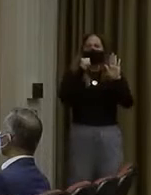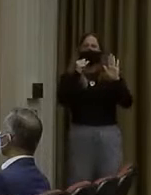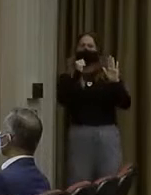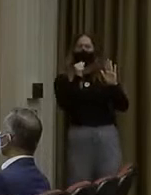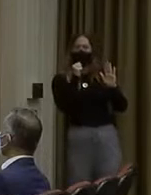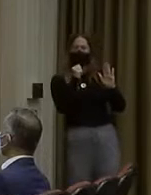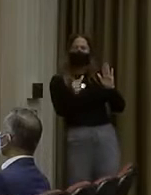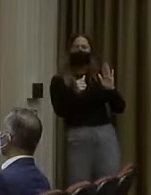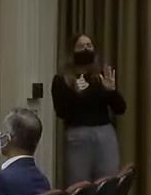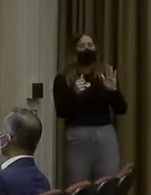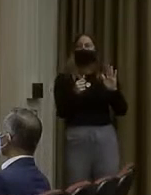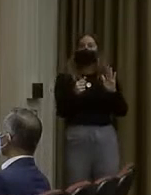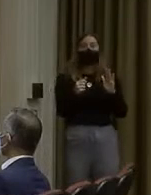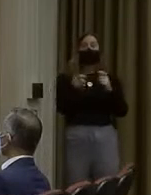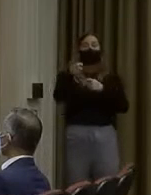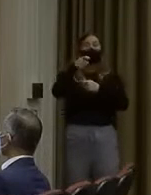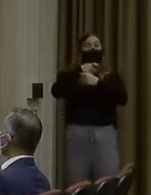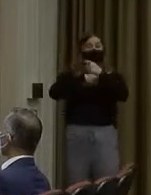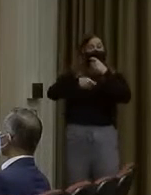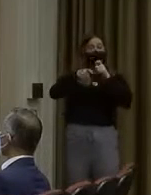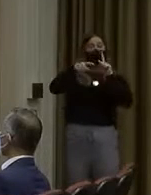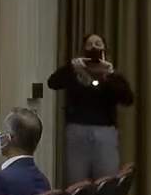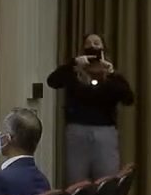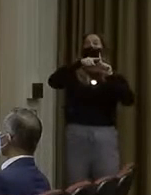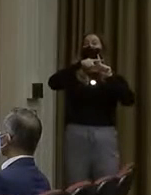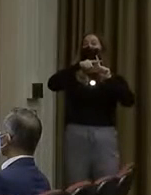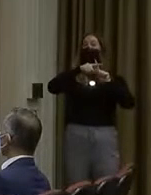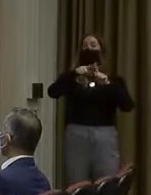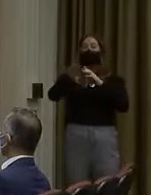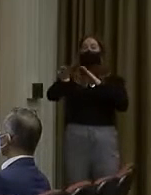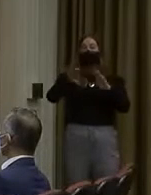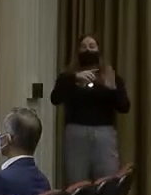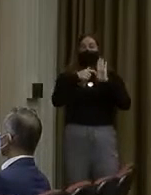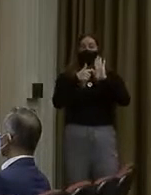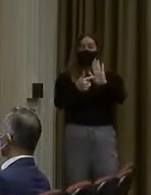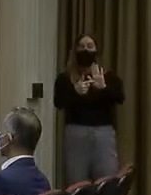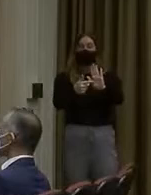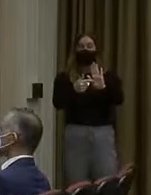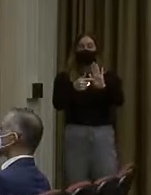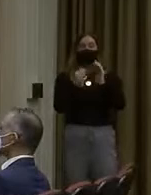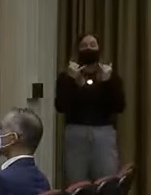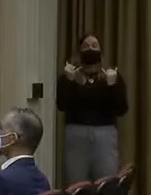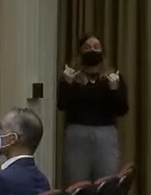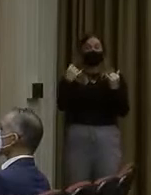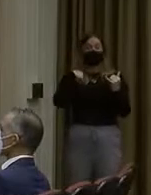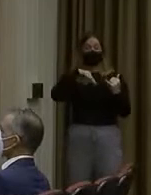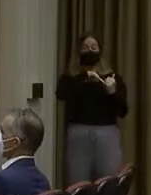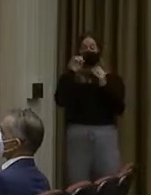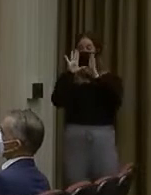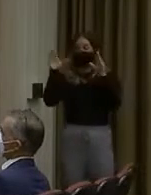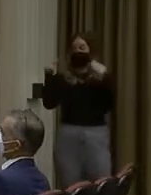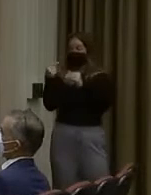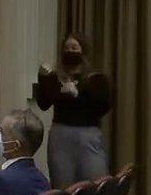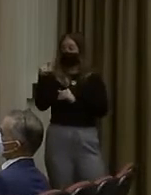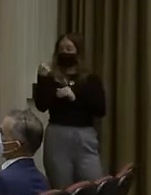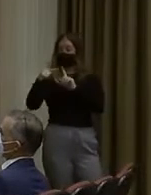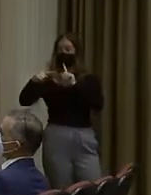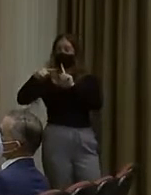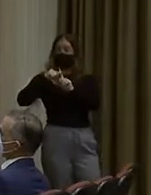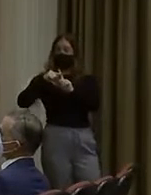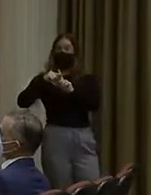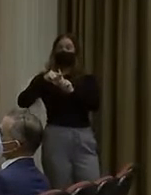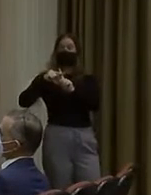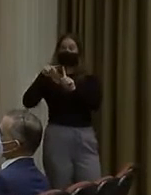It's listed at instead use this positive behavior. So if we focus on what's in the green and use that as a lens in